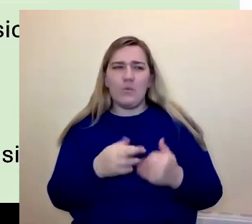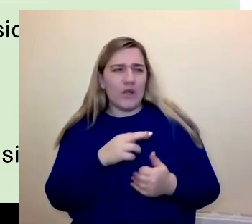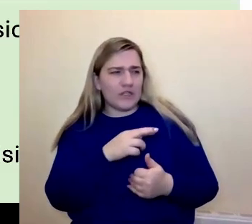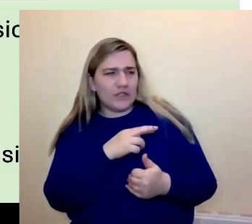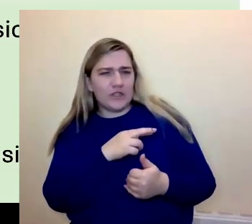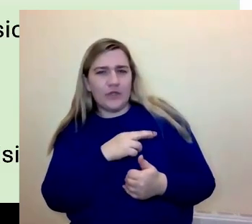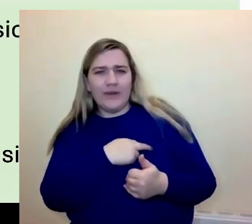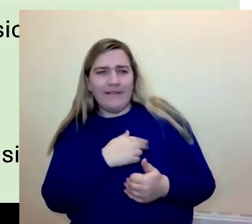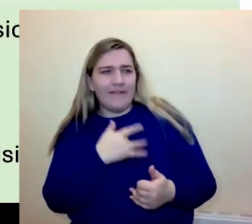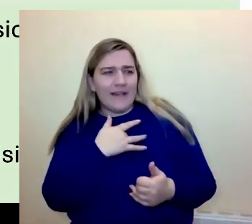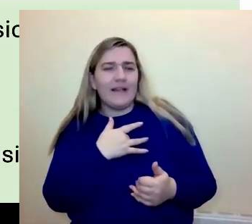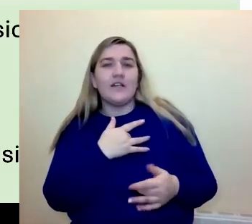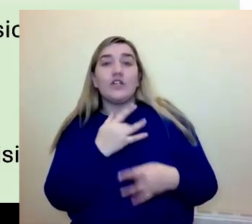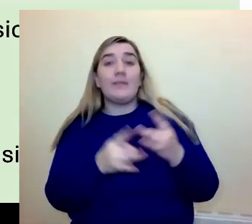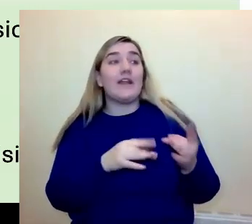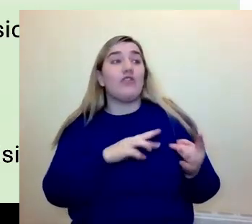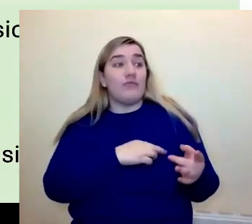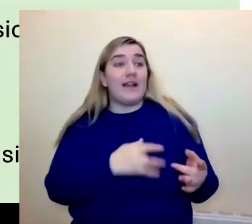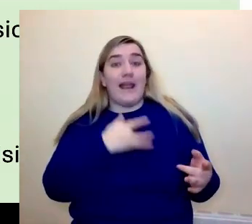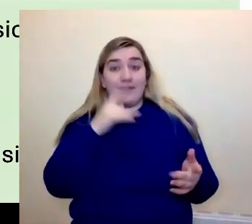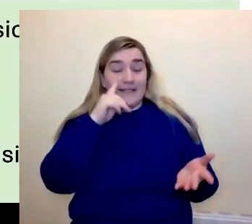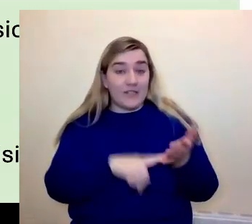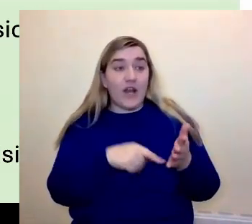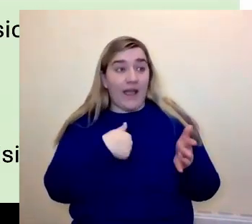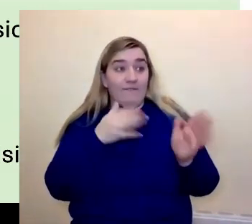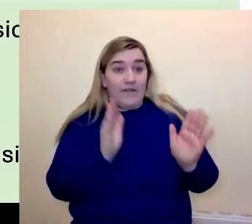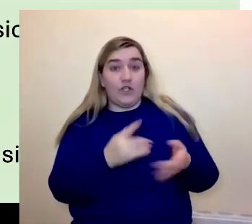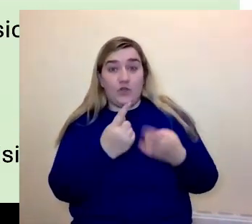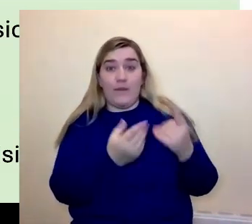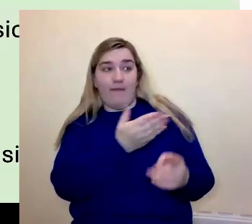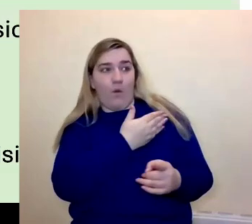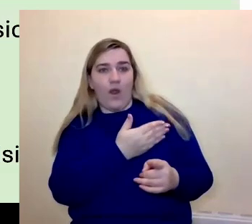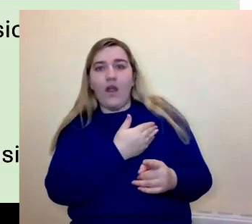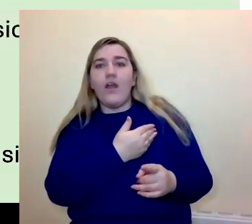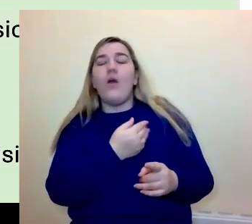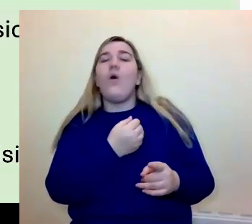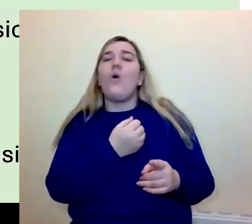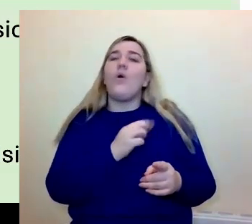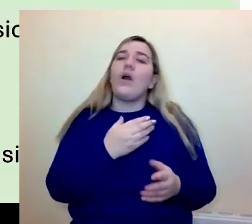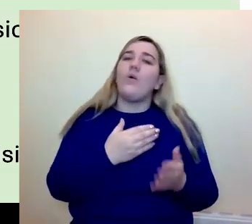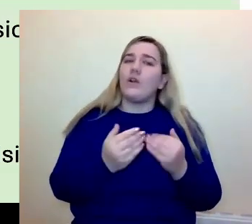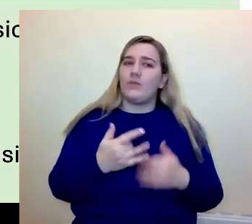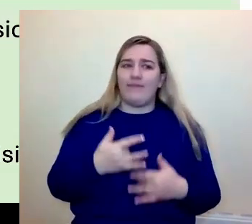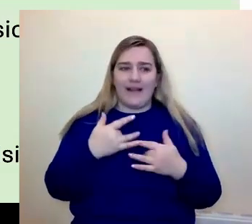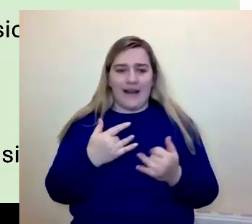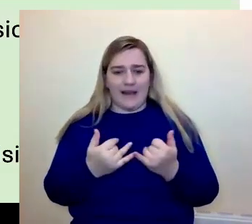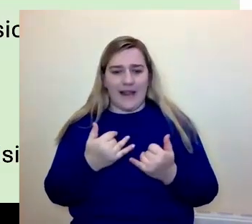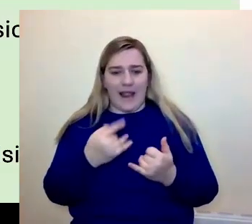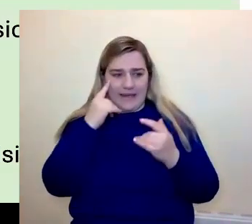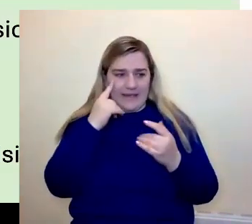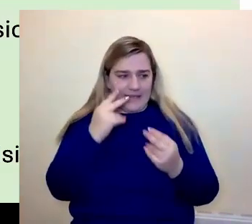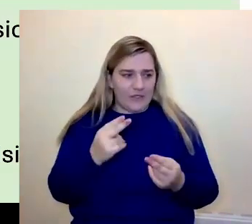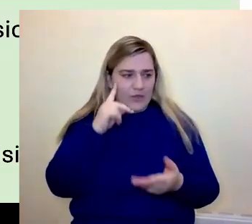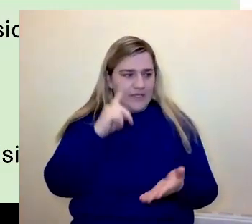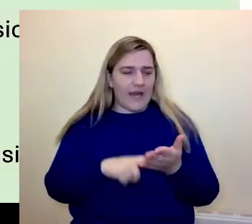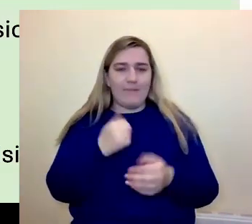decision that I have made or I may need to make, and then walking ourselves through the steps of that